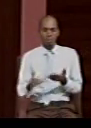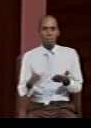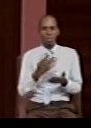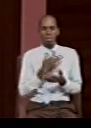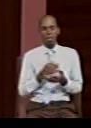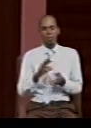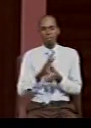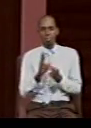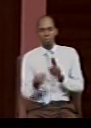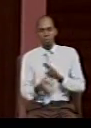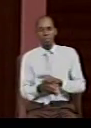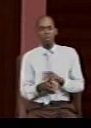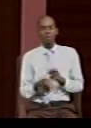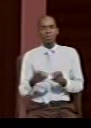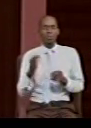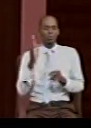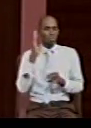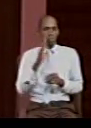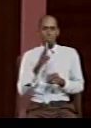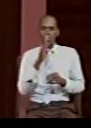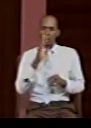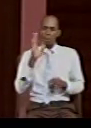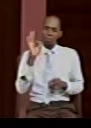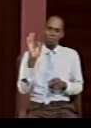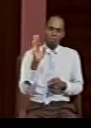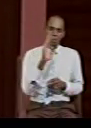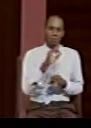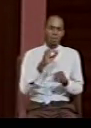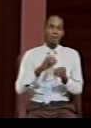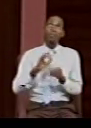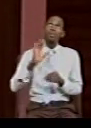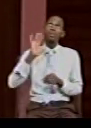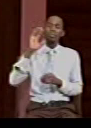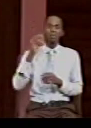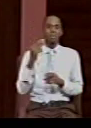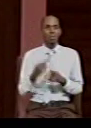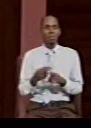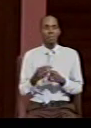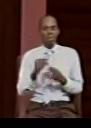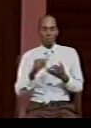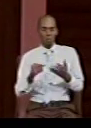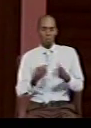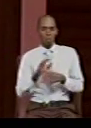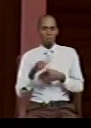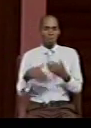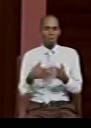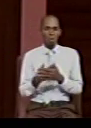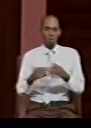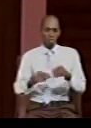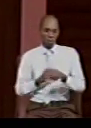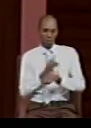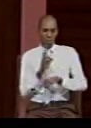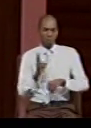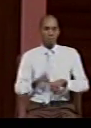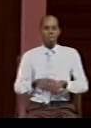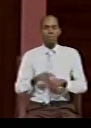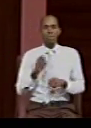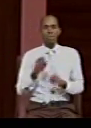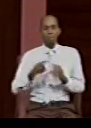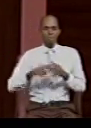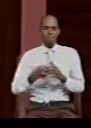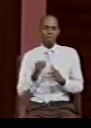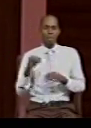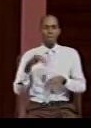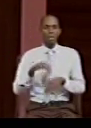sins should be preached in his name among all nations, beginning at